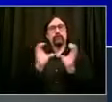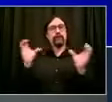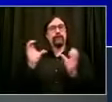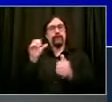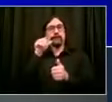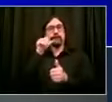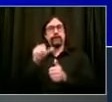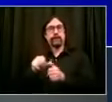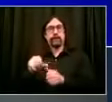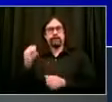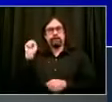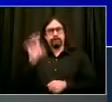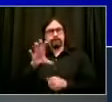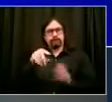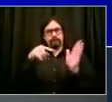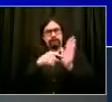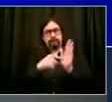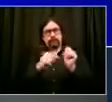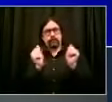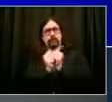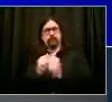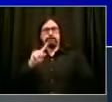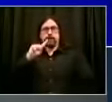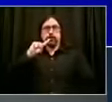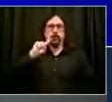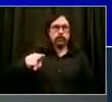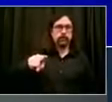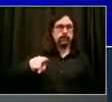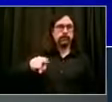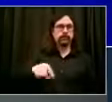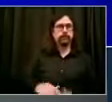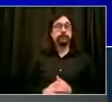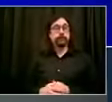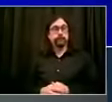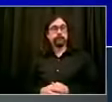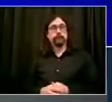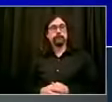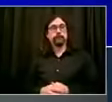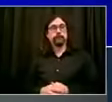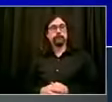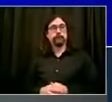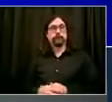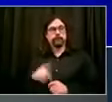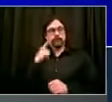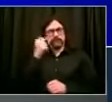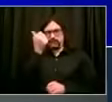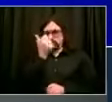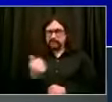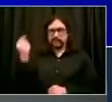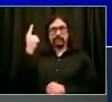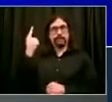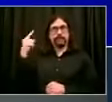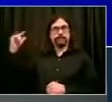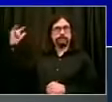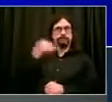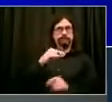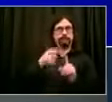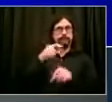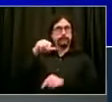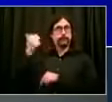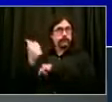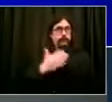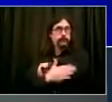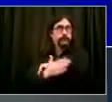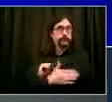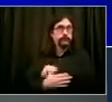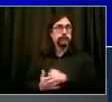the UK, given that particular concern, we are going to have sheriff's deputies go to the home or the hotel